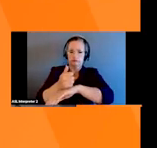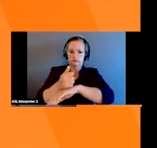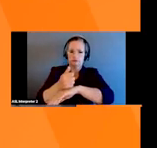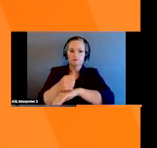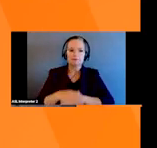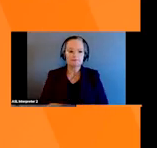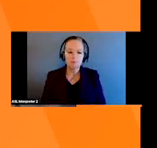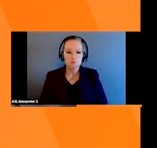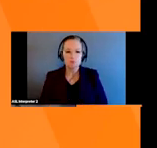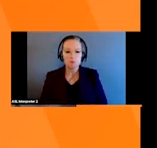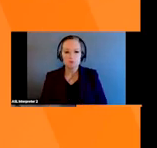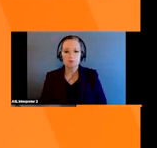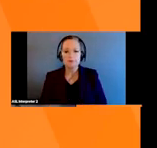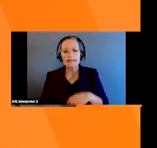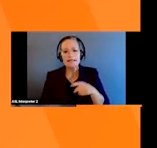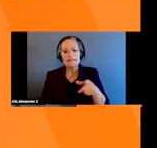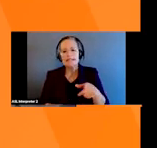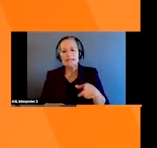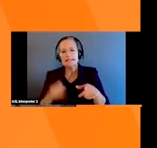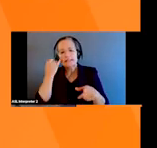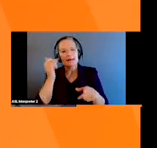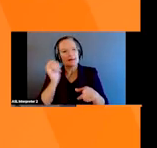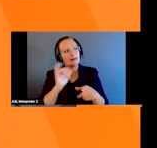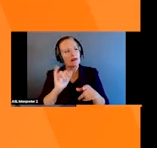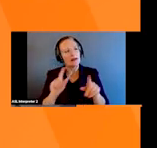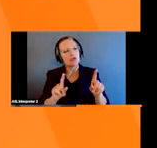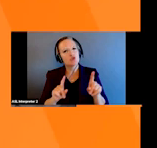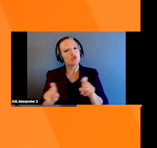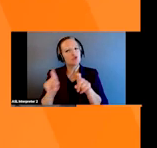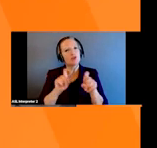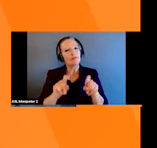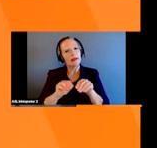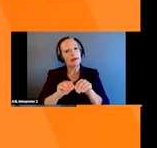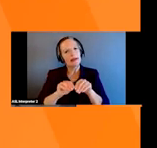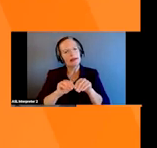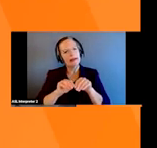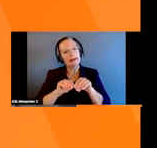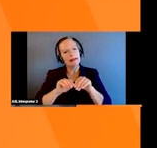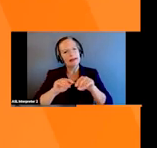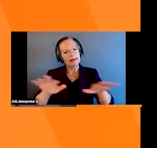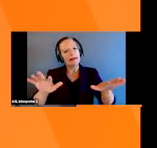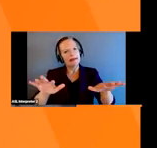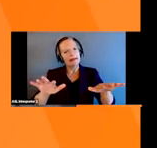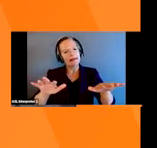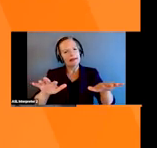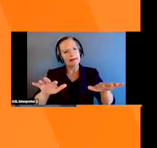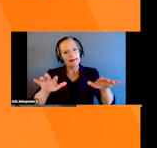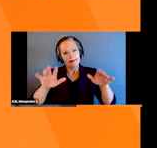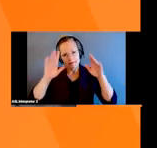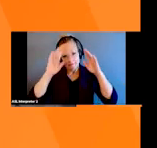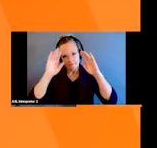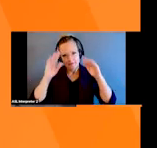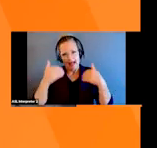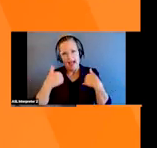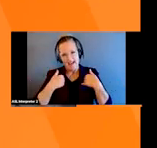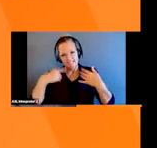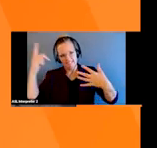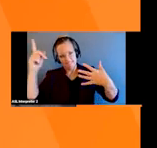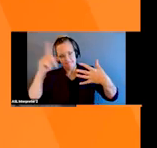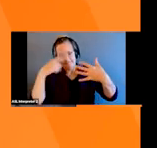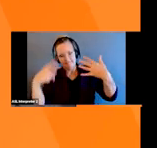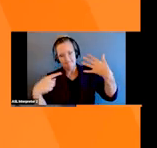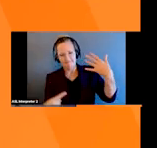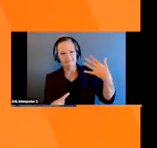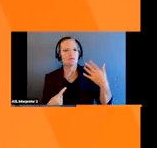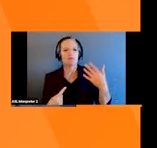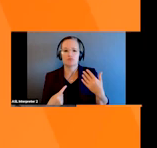like surveying technology coming through like Typeform or something that's more full featured, but it is a free polling tool